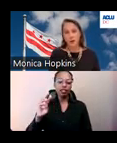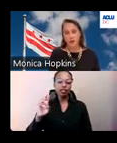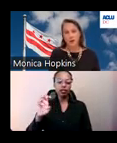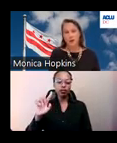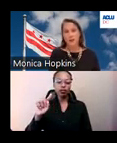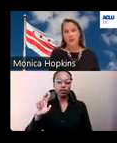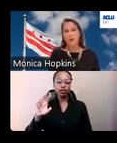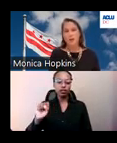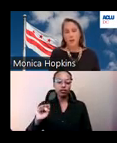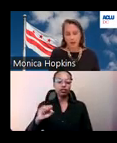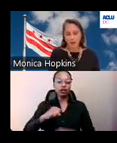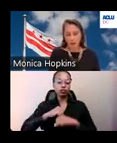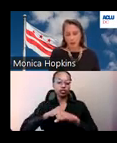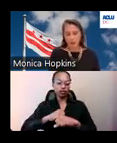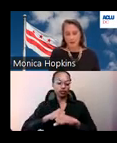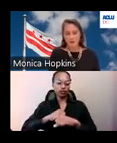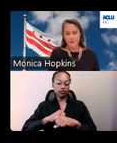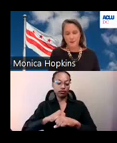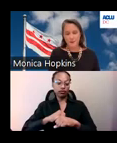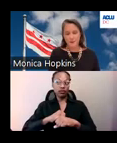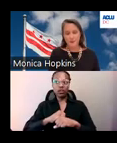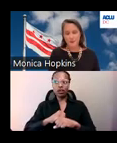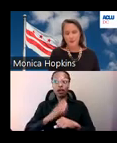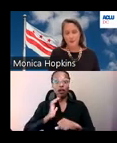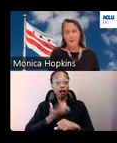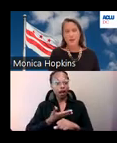this work without you.